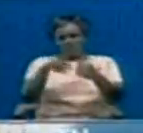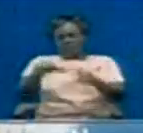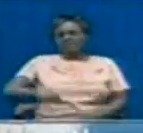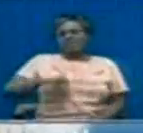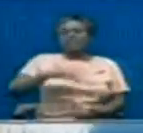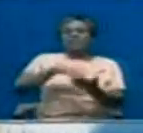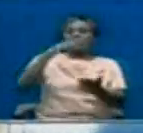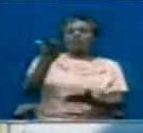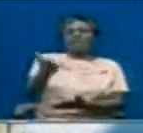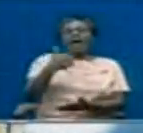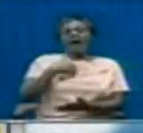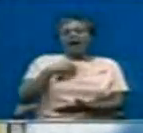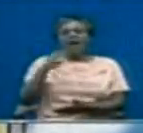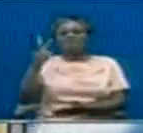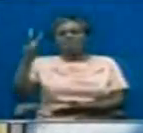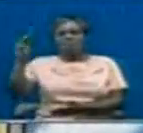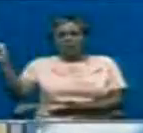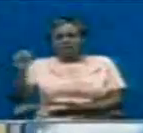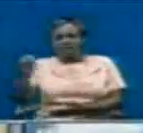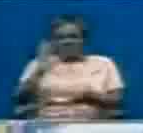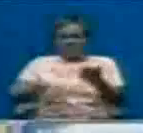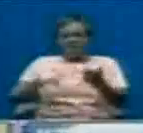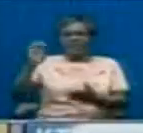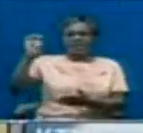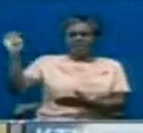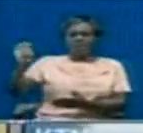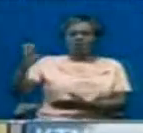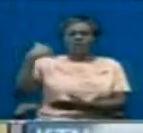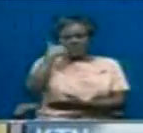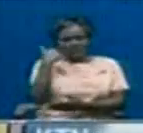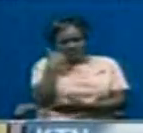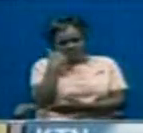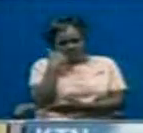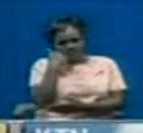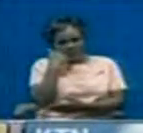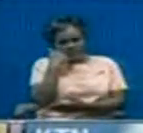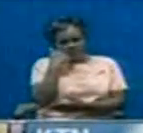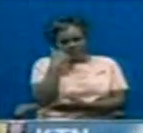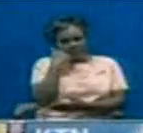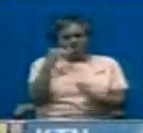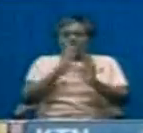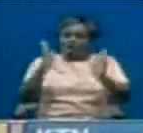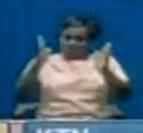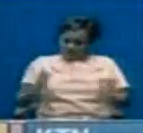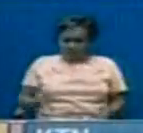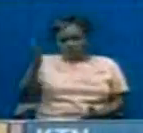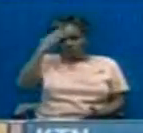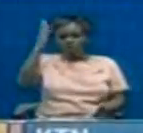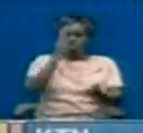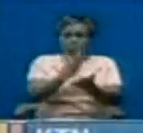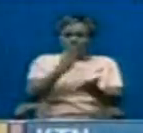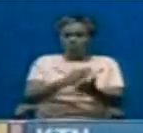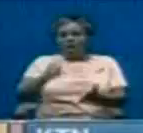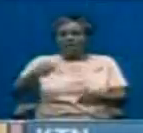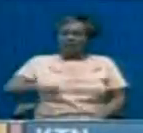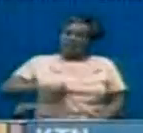of the Marburg virus than of the Ebola virus. The Marburg virus does seem less deadly. No one really knows why some people survive